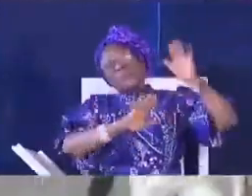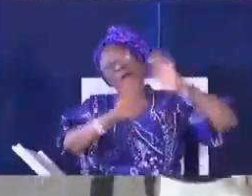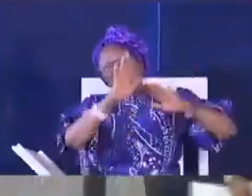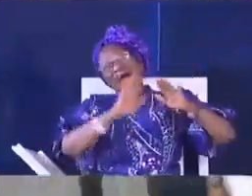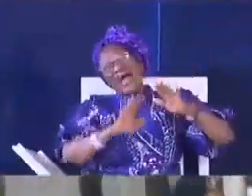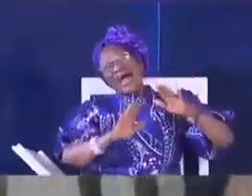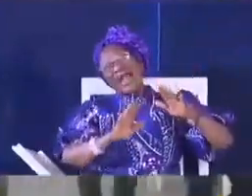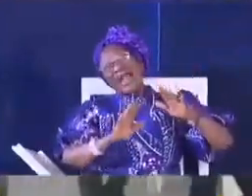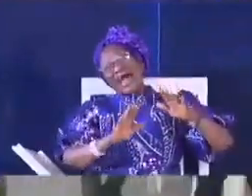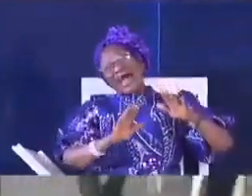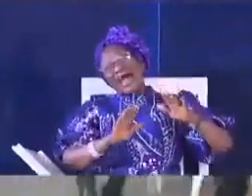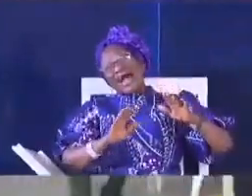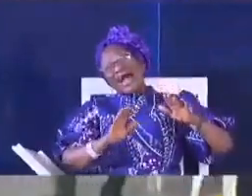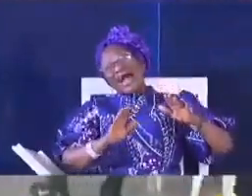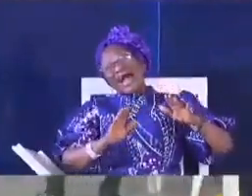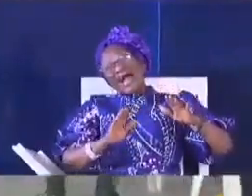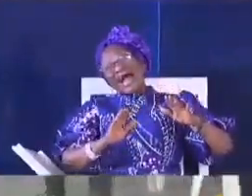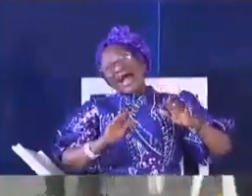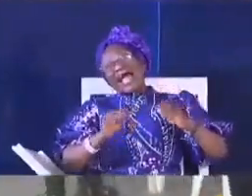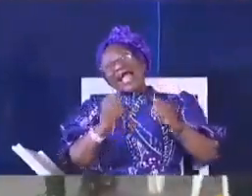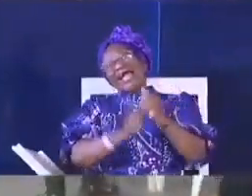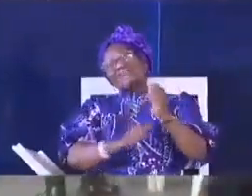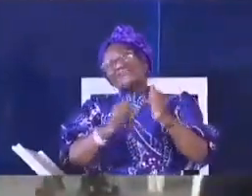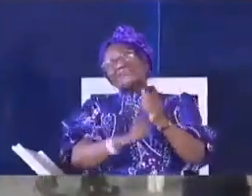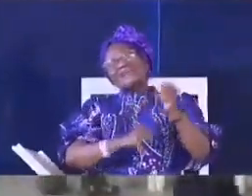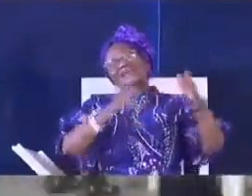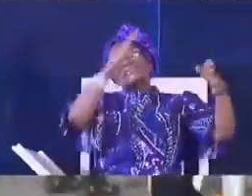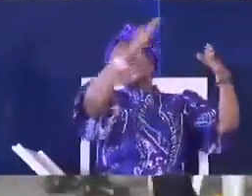part now,